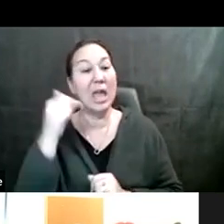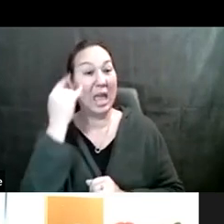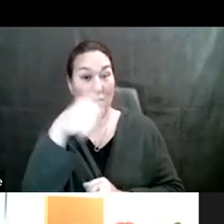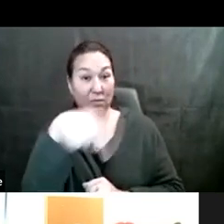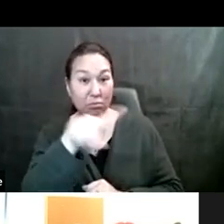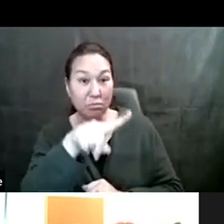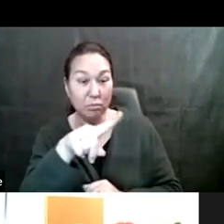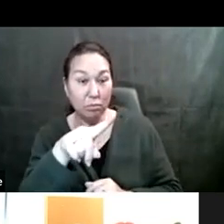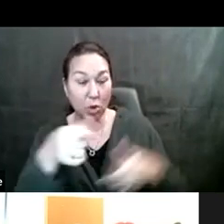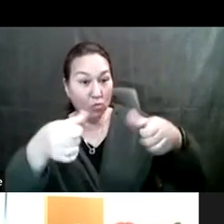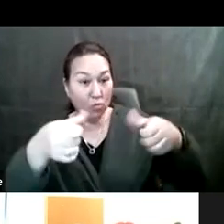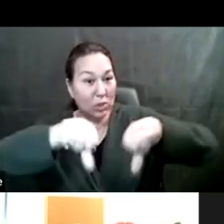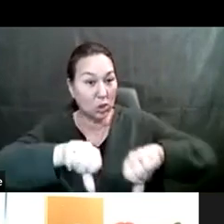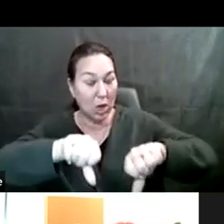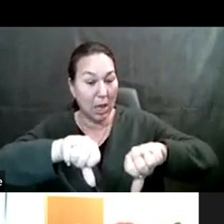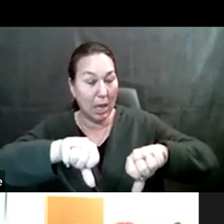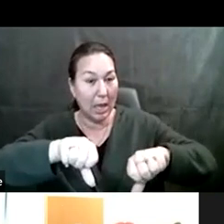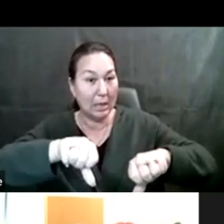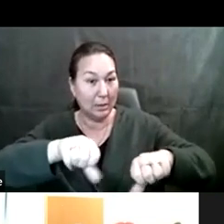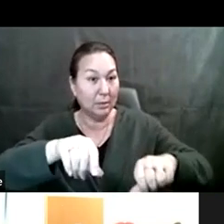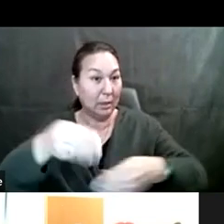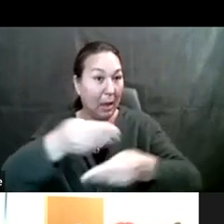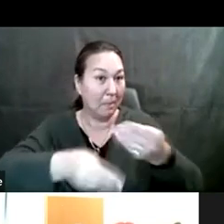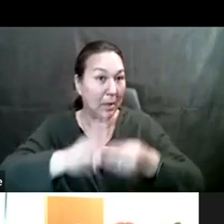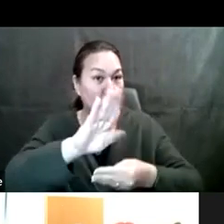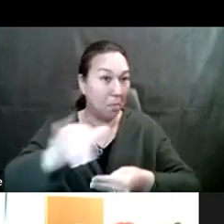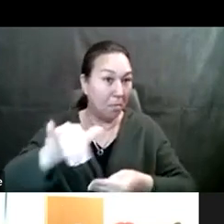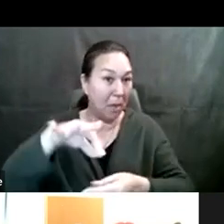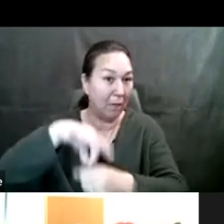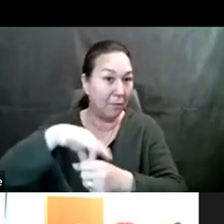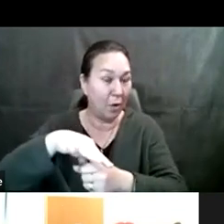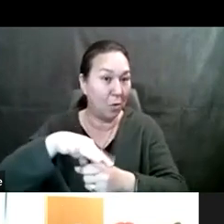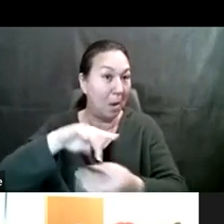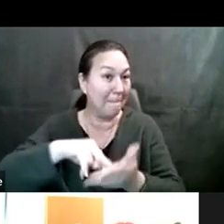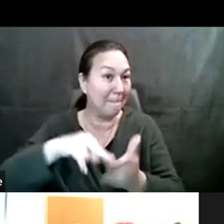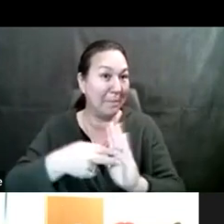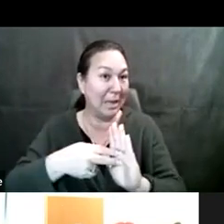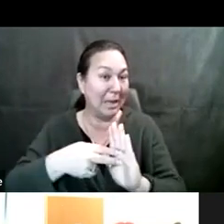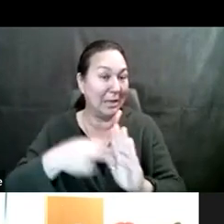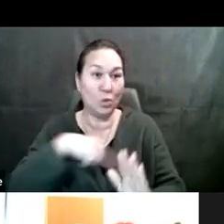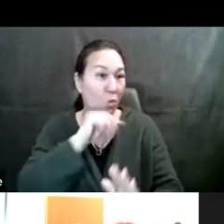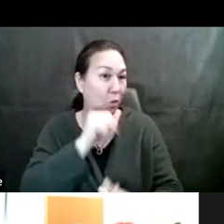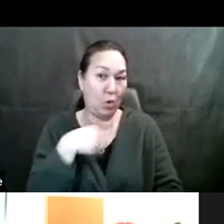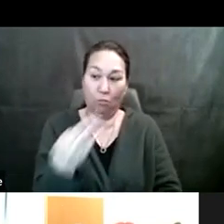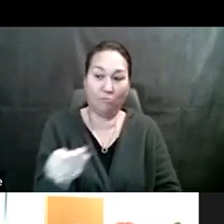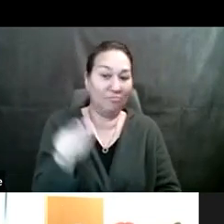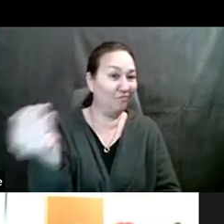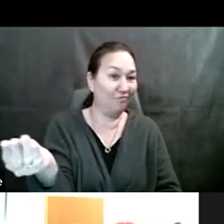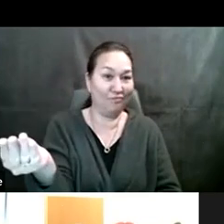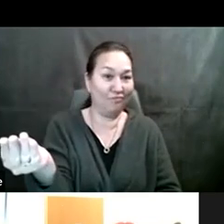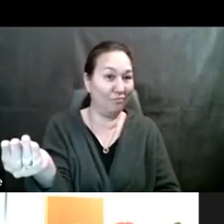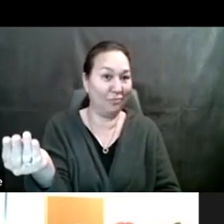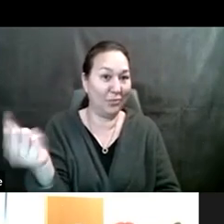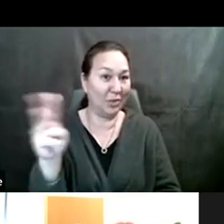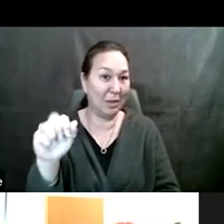rejects the budget this evening by vote it does not go forward to the mayor for presentation to the school